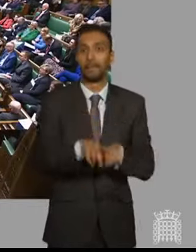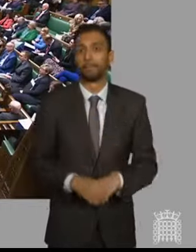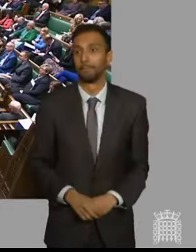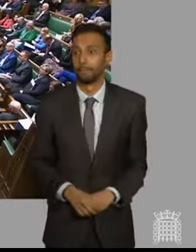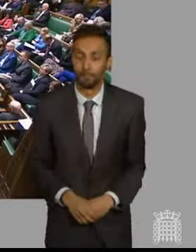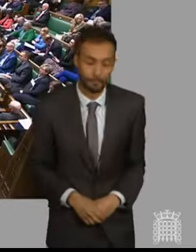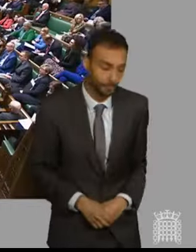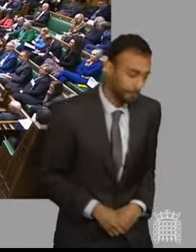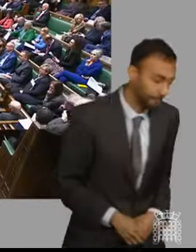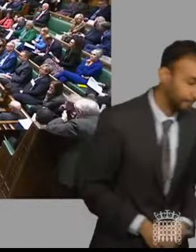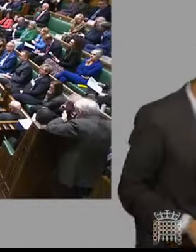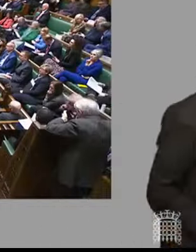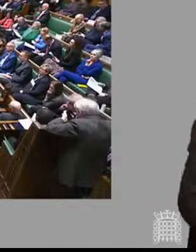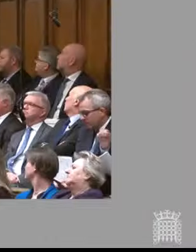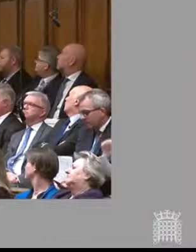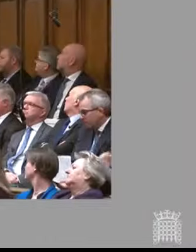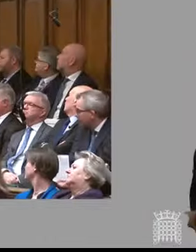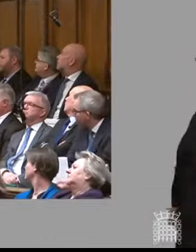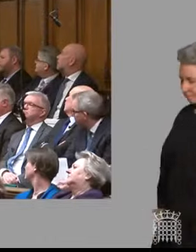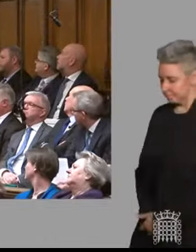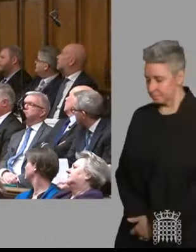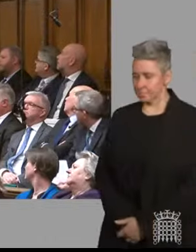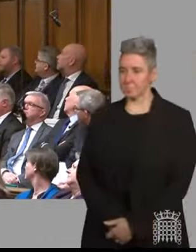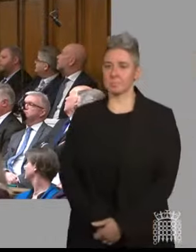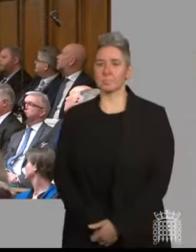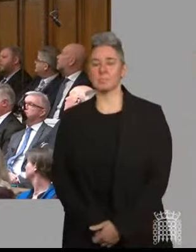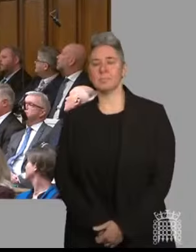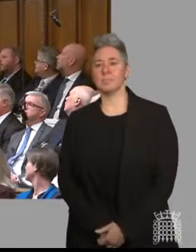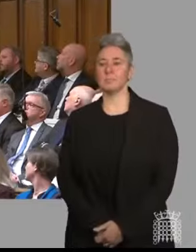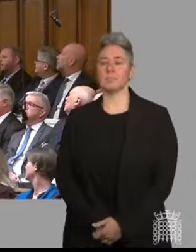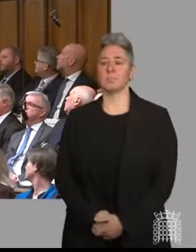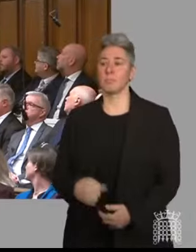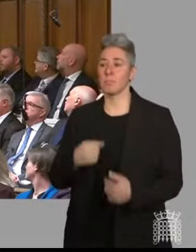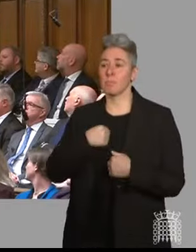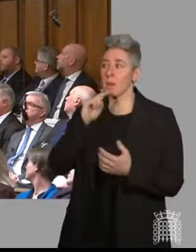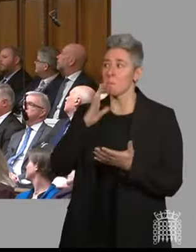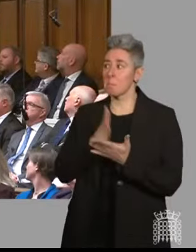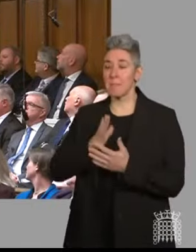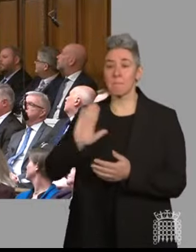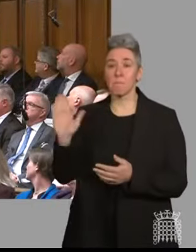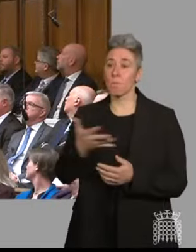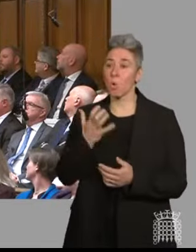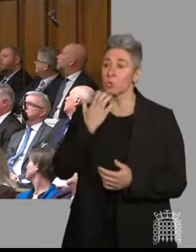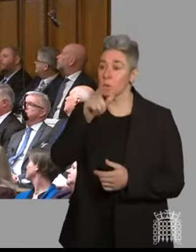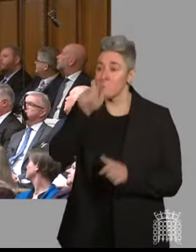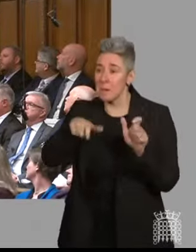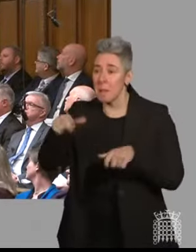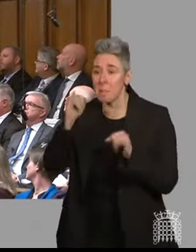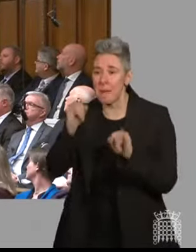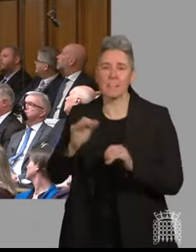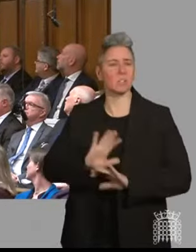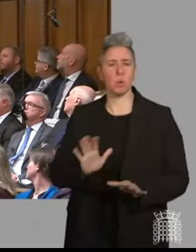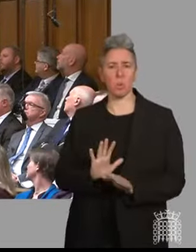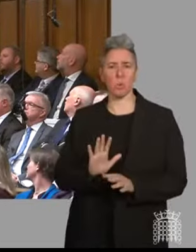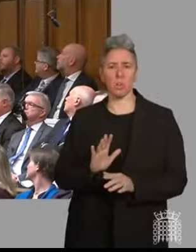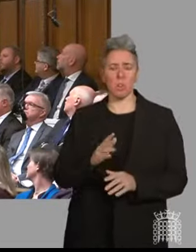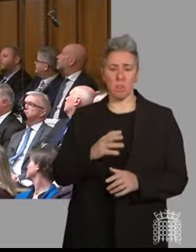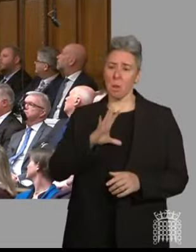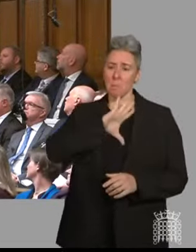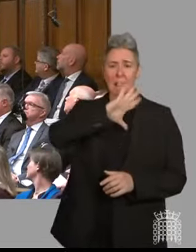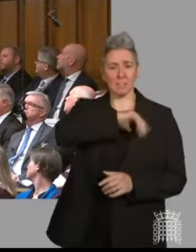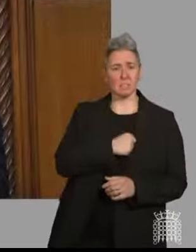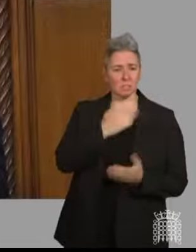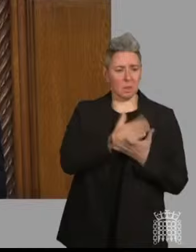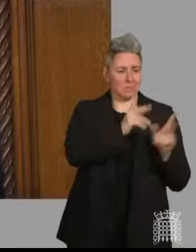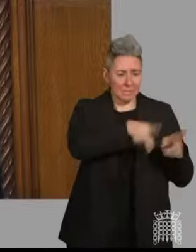people are bad. Palestinians are dying whilst the Zionists are laughing their lives away. How do you send letters believing the Western media on